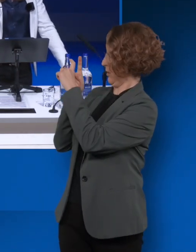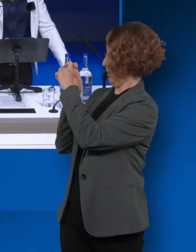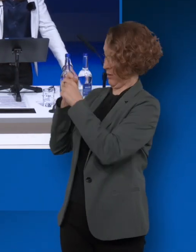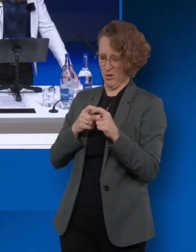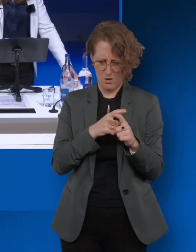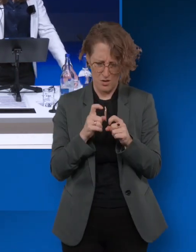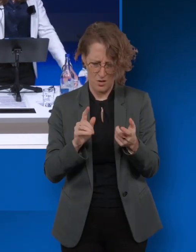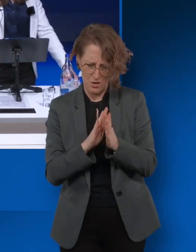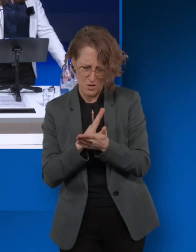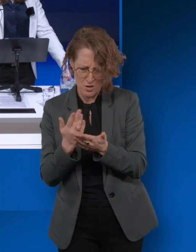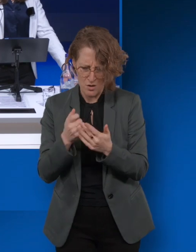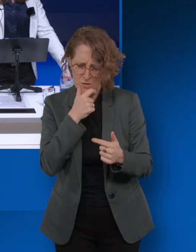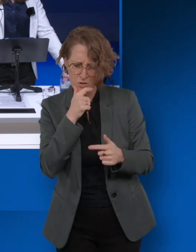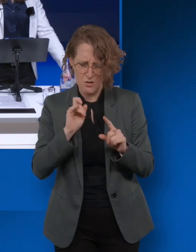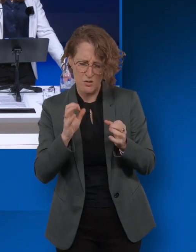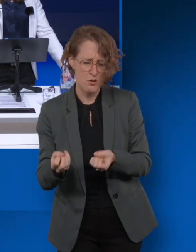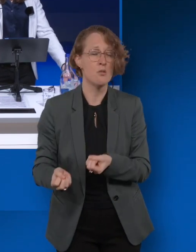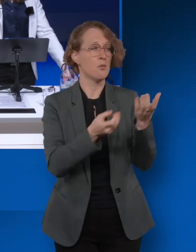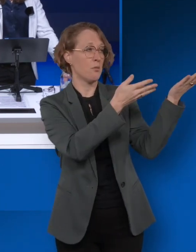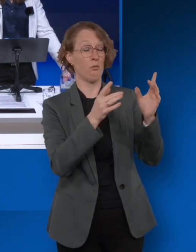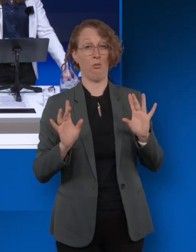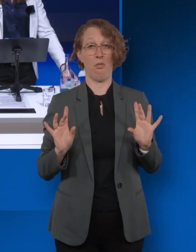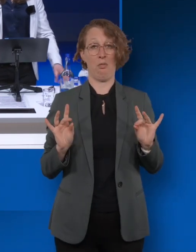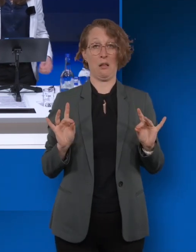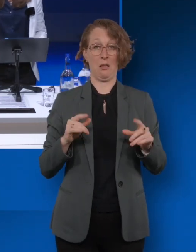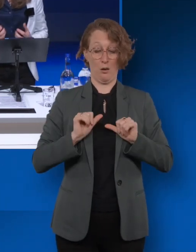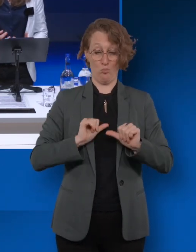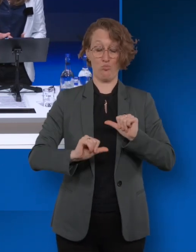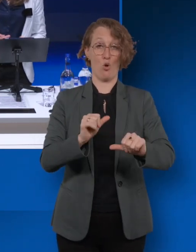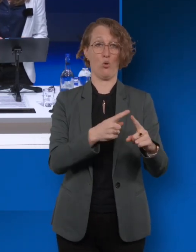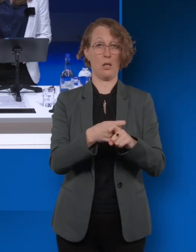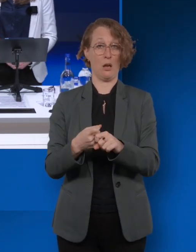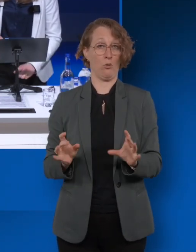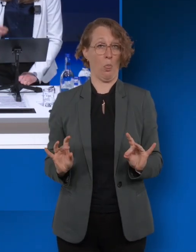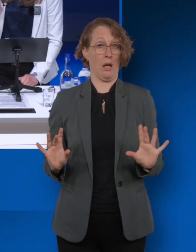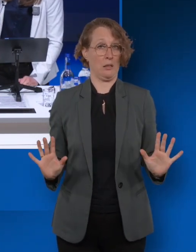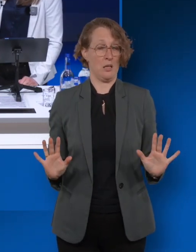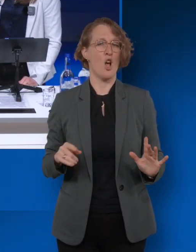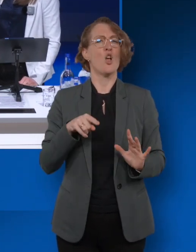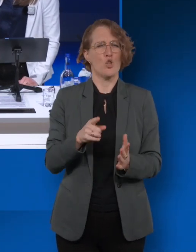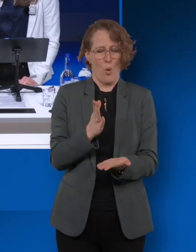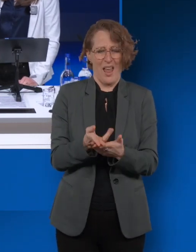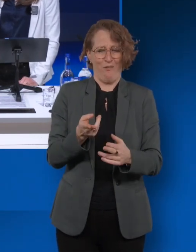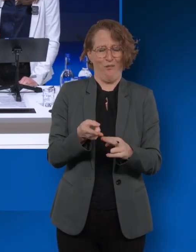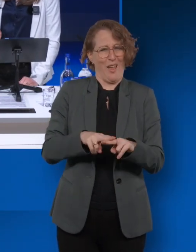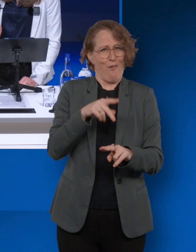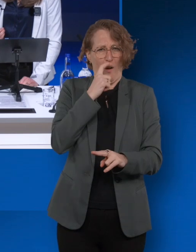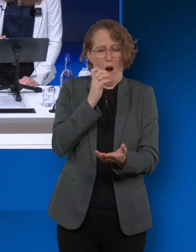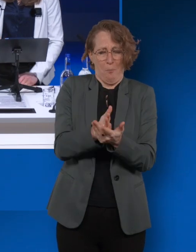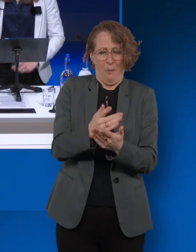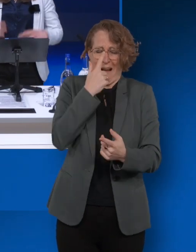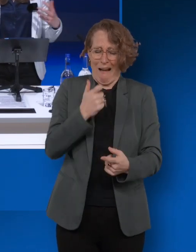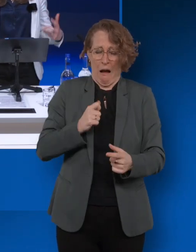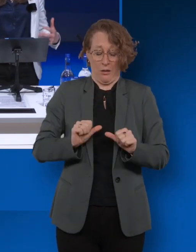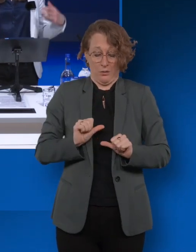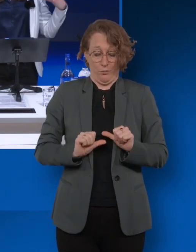process Chinese characters. And Searle's point is that the ability to process